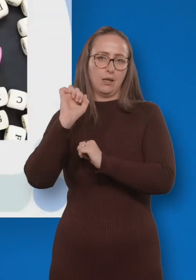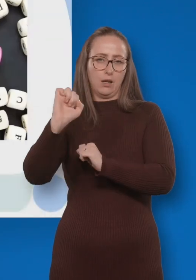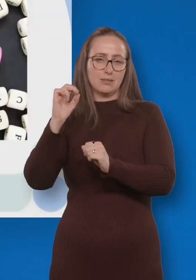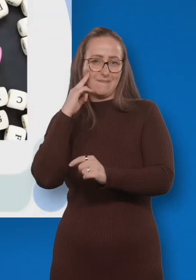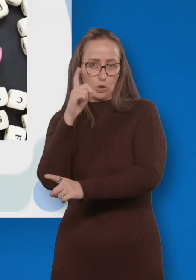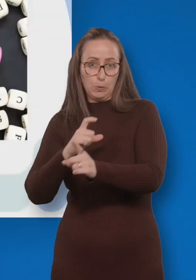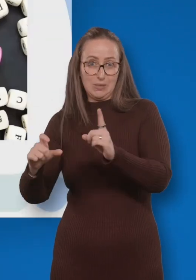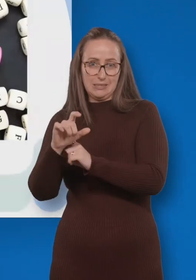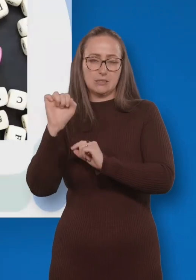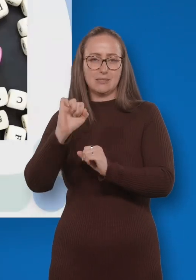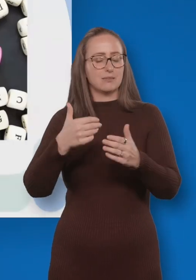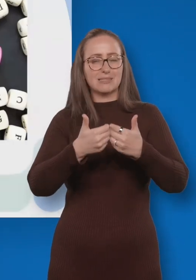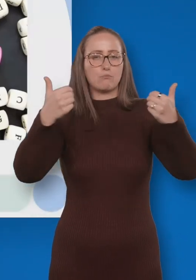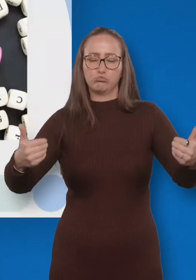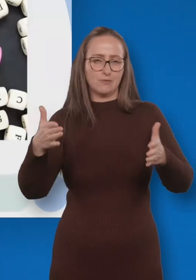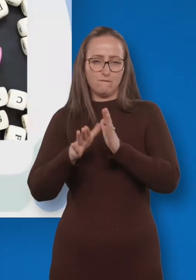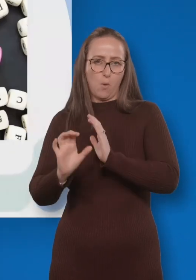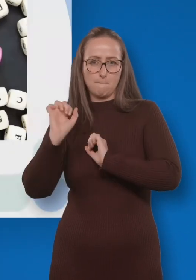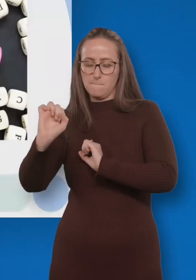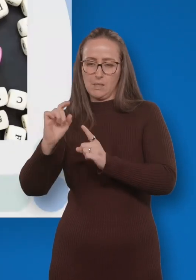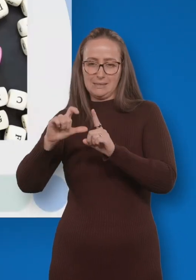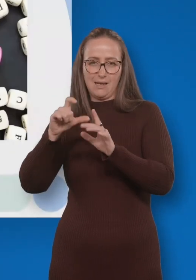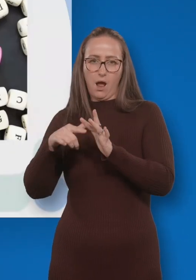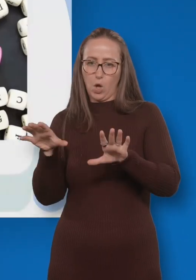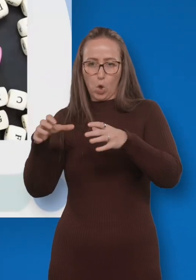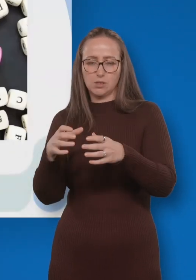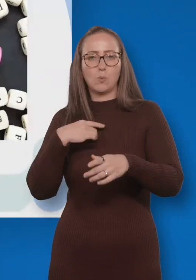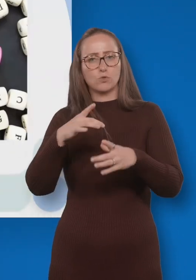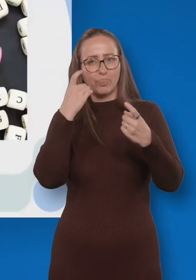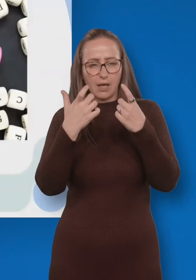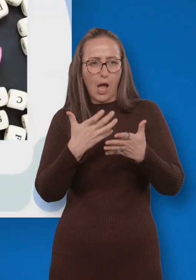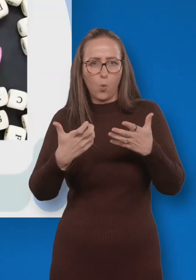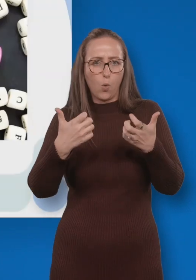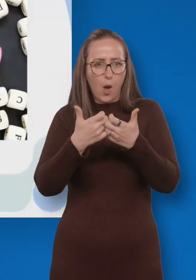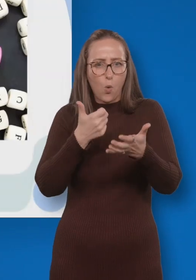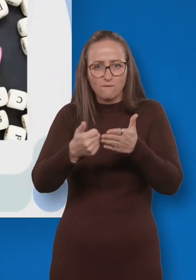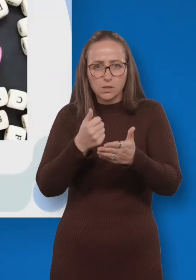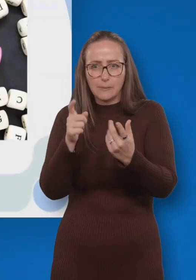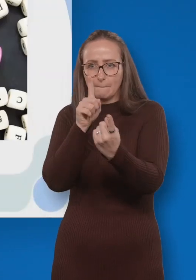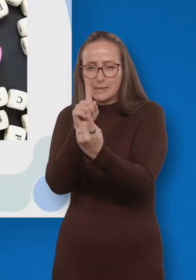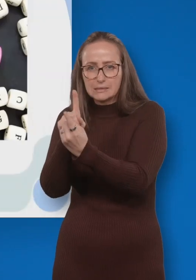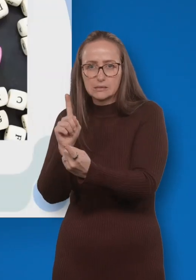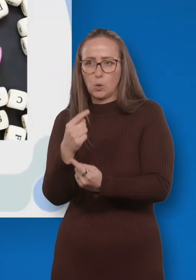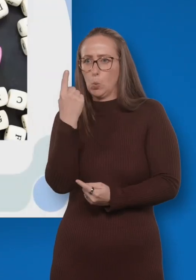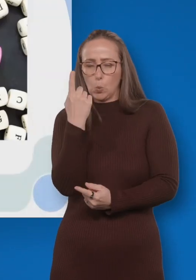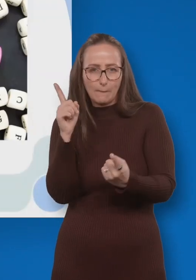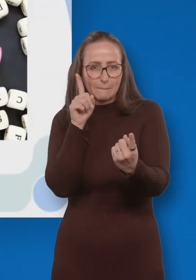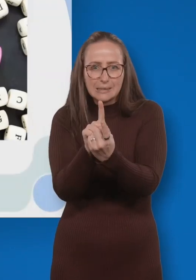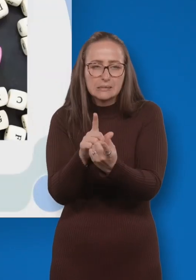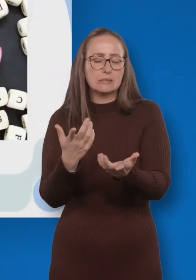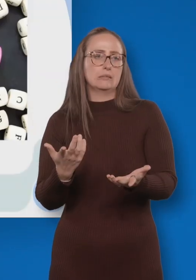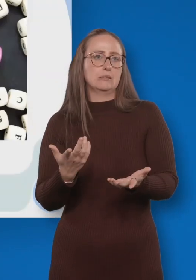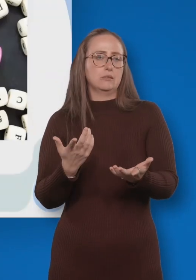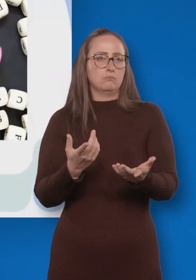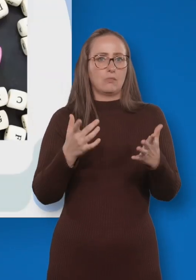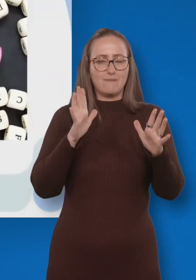EDI Caucus. And so we've had to really think carefully about how often we can meet, who's meeting together, having, you know,